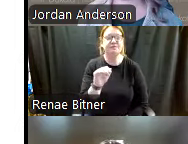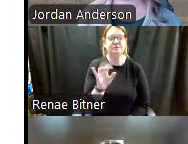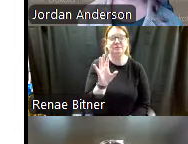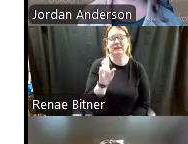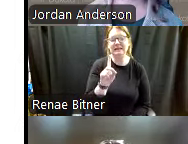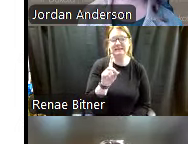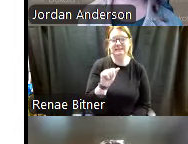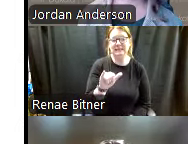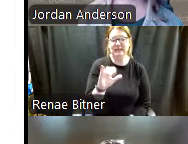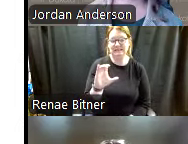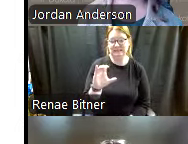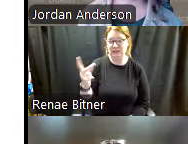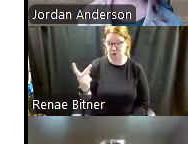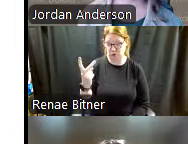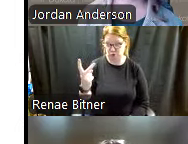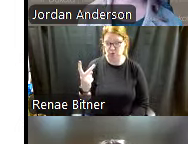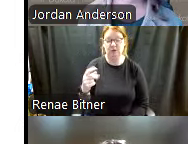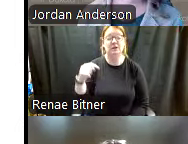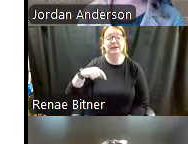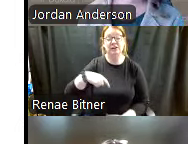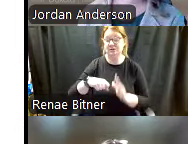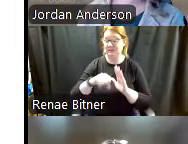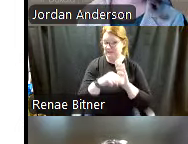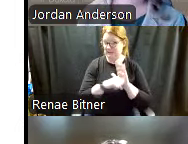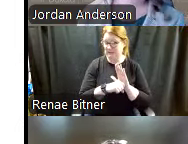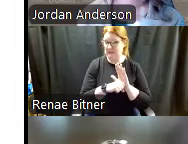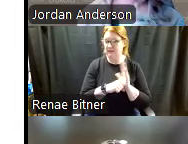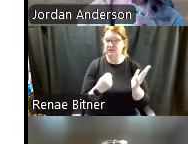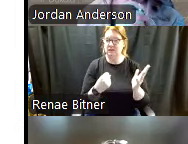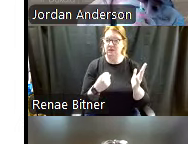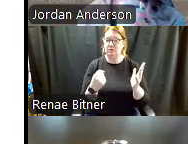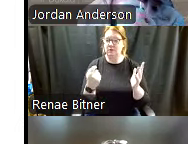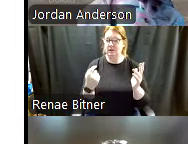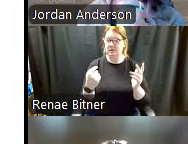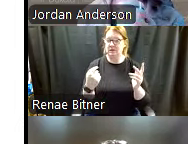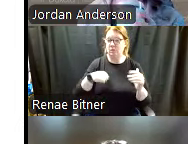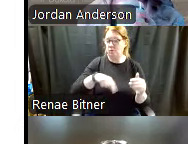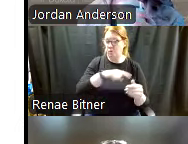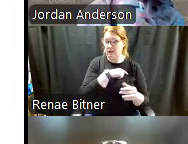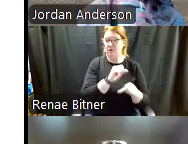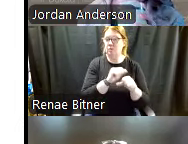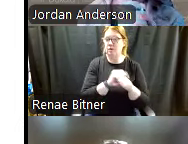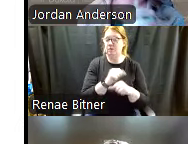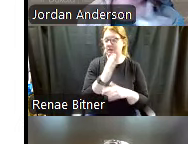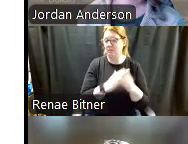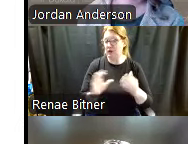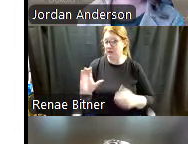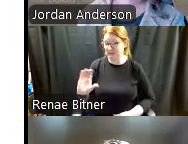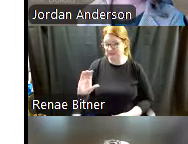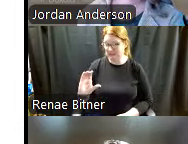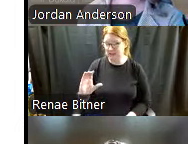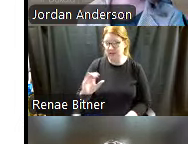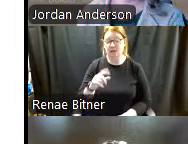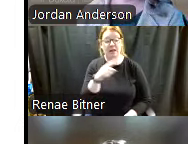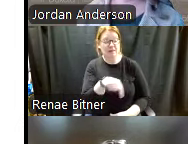thing about this that we've done in our state with Jordan and I talking to the Part C programs is they are also sometimes using